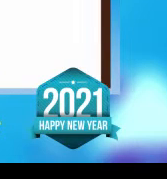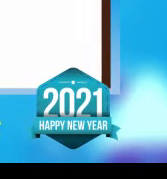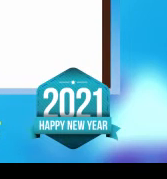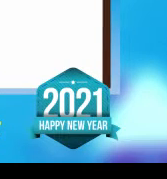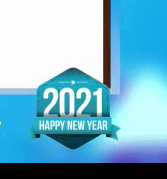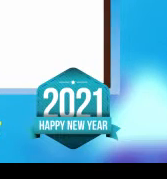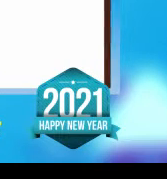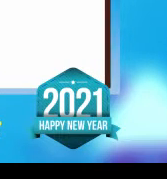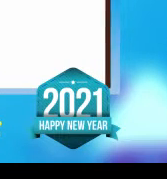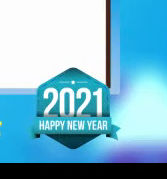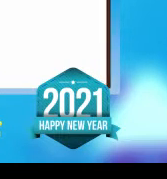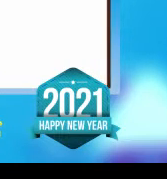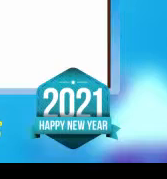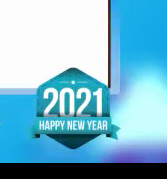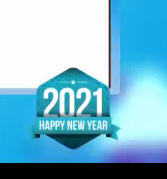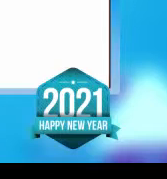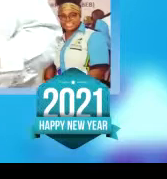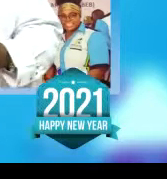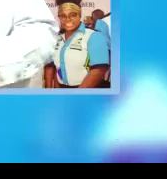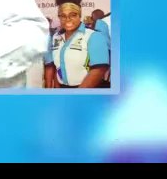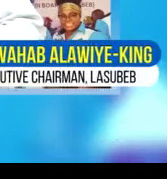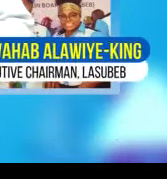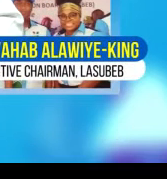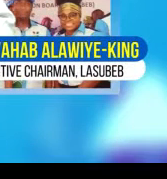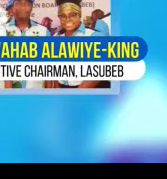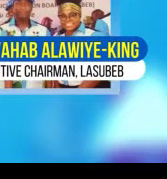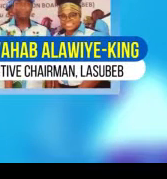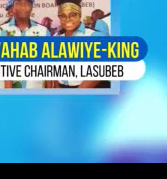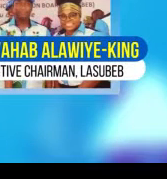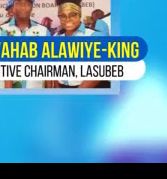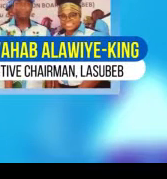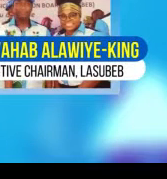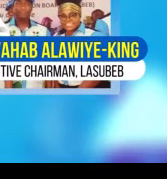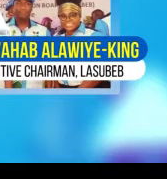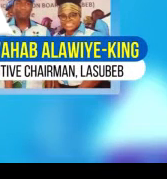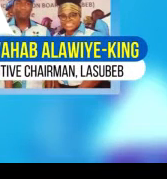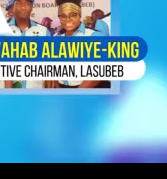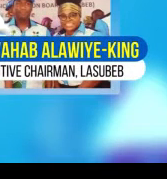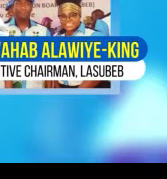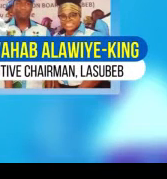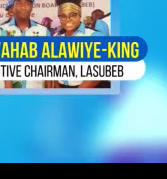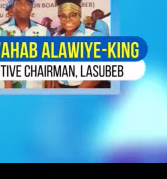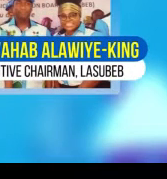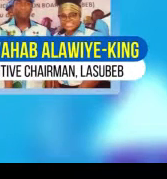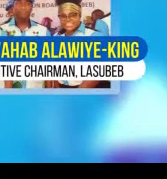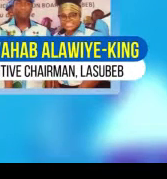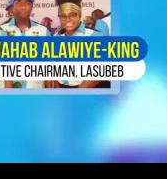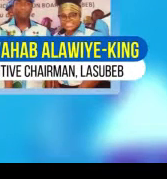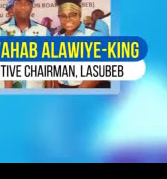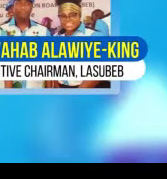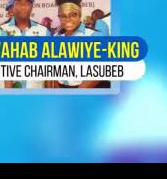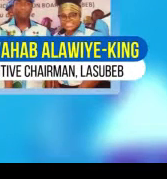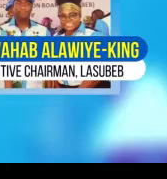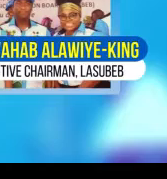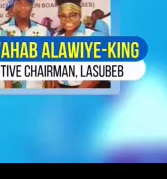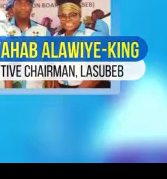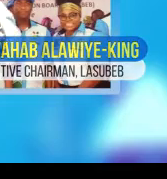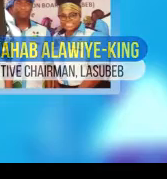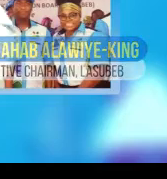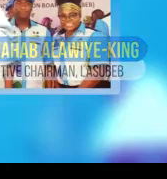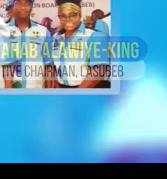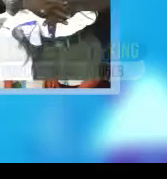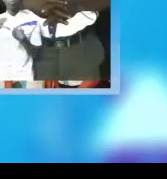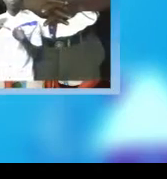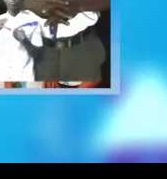initiative. I cannot forget our wonderful teachers and parents who ensure that our children continue to learn even when our schools